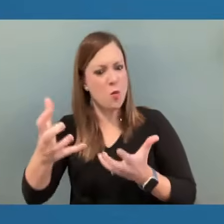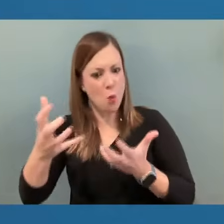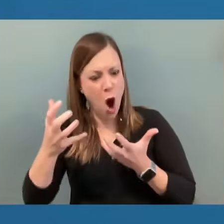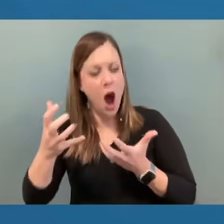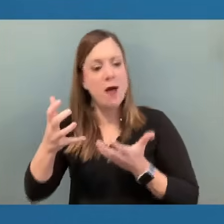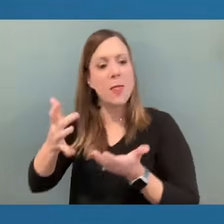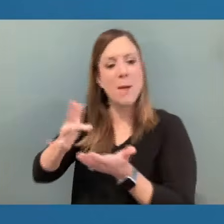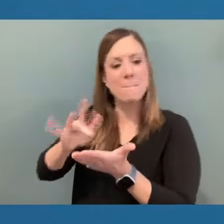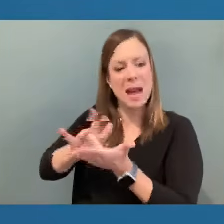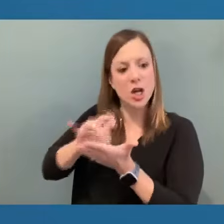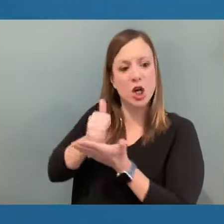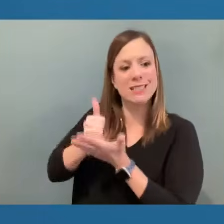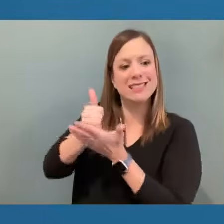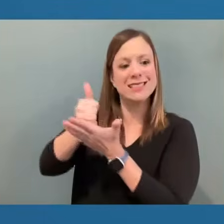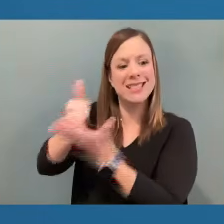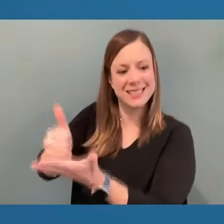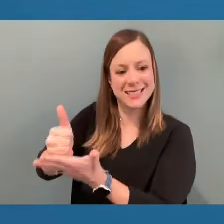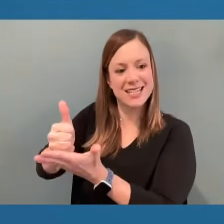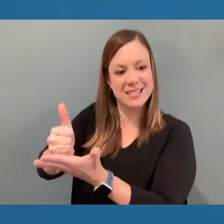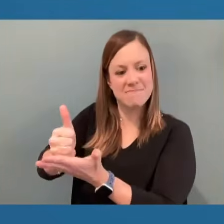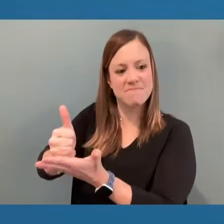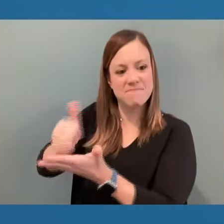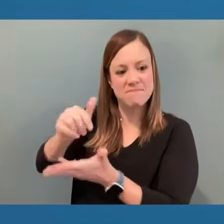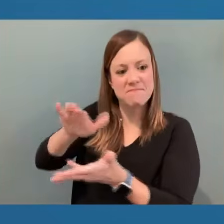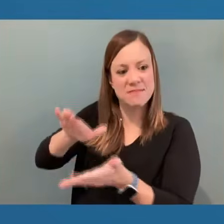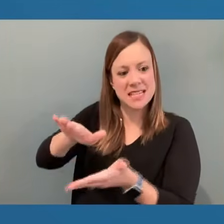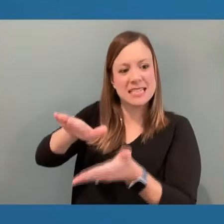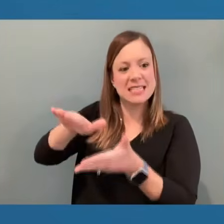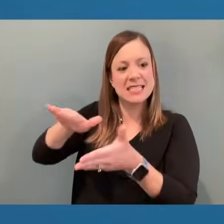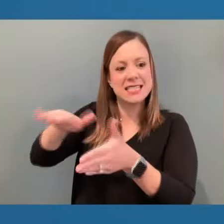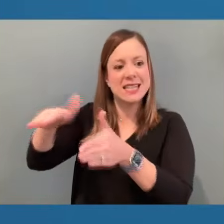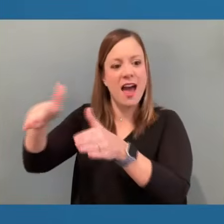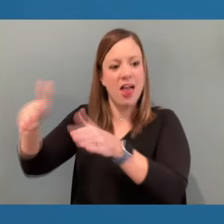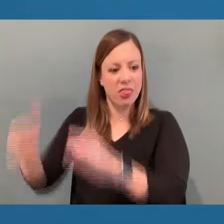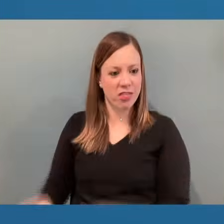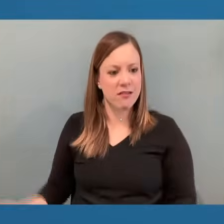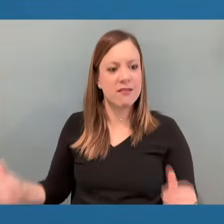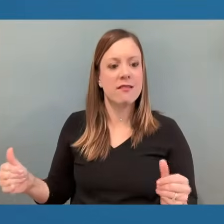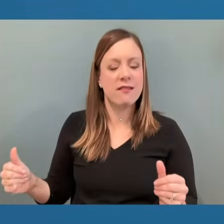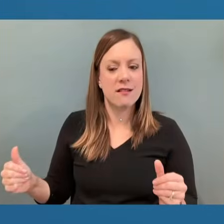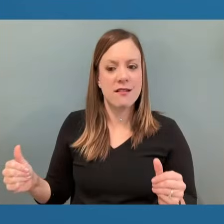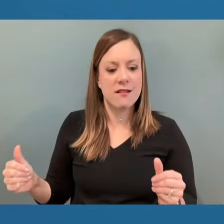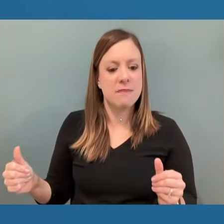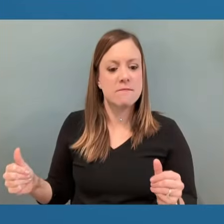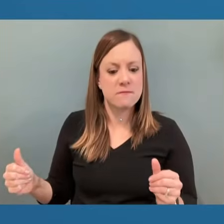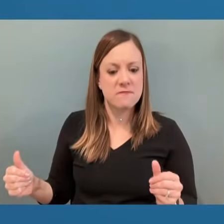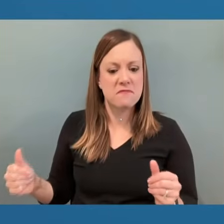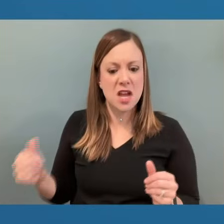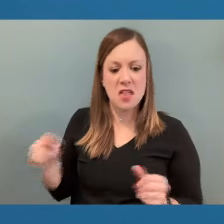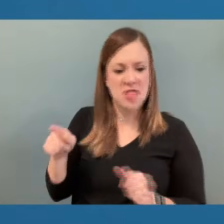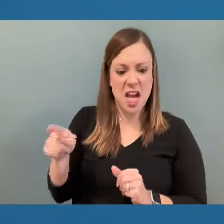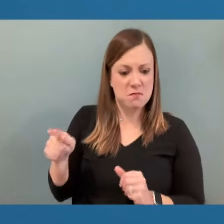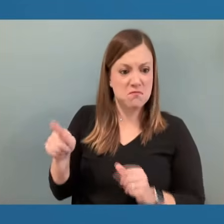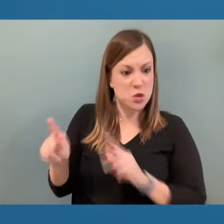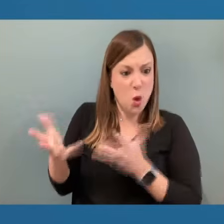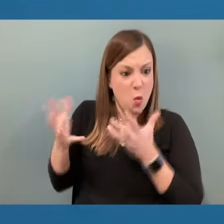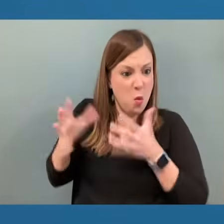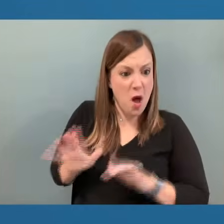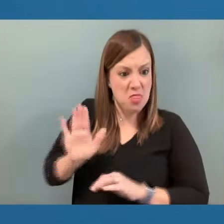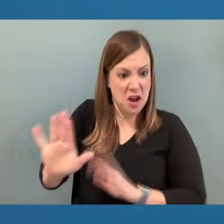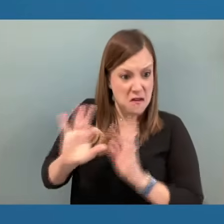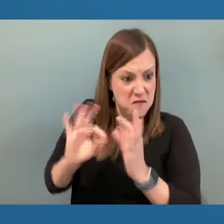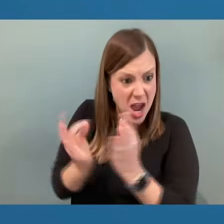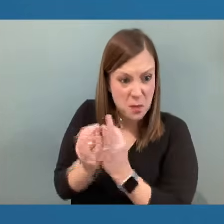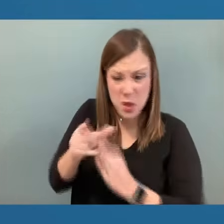for their loved ones who are terminally ill at the end of their lives. They don't want them to suffer. They want their loved ones to die